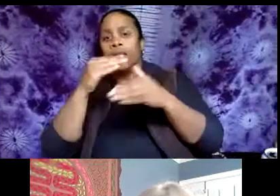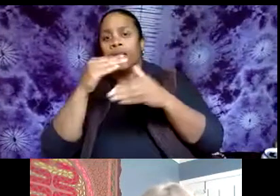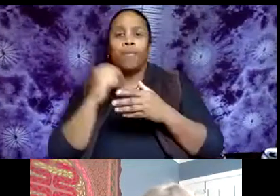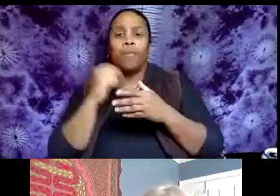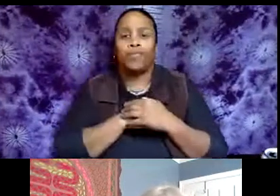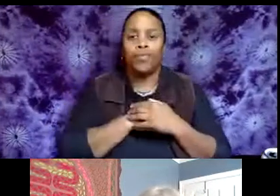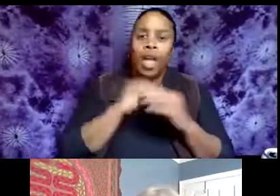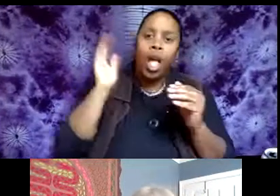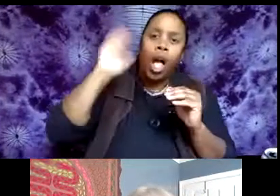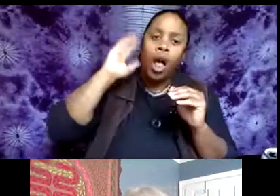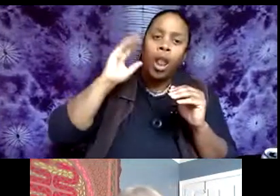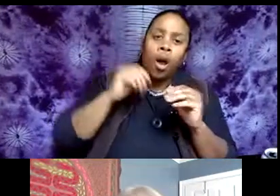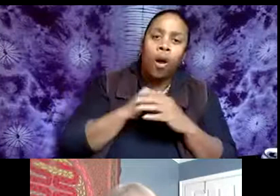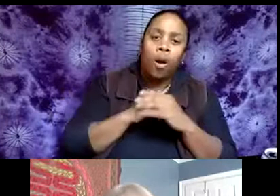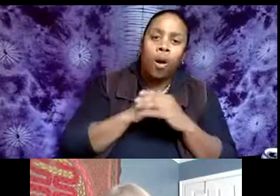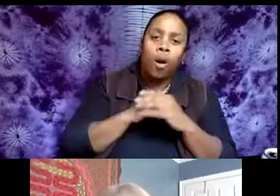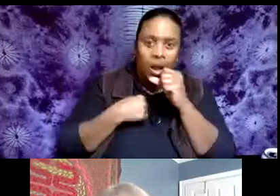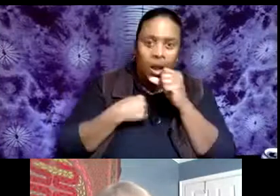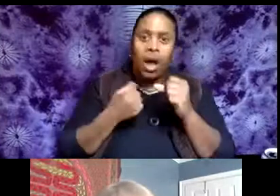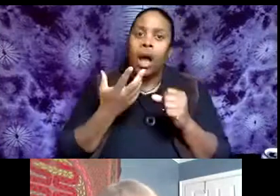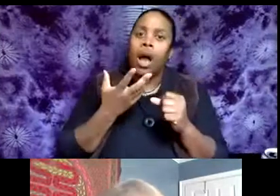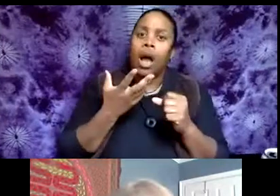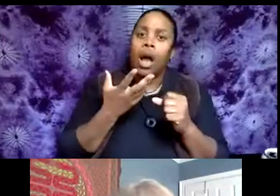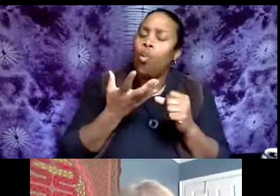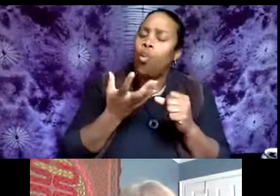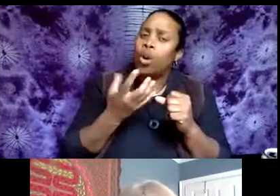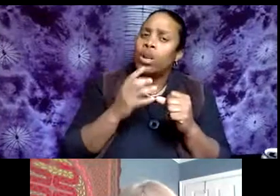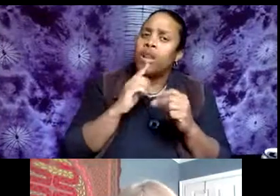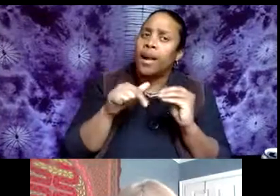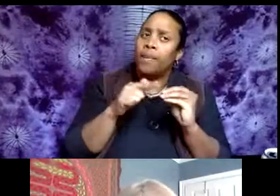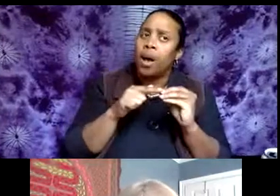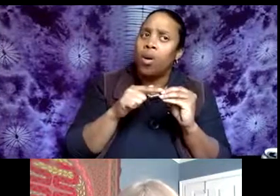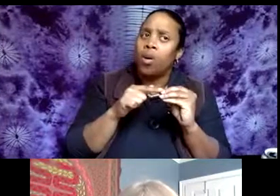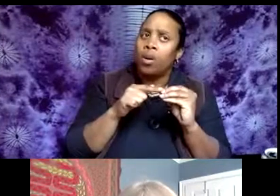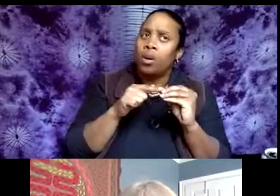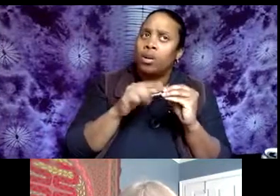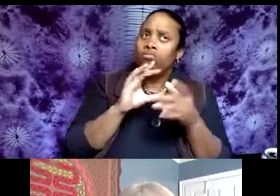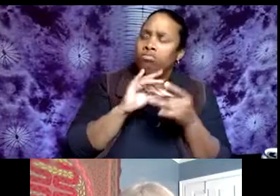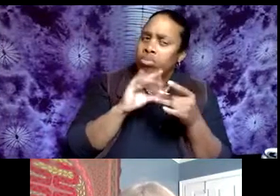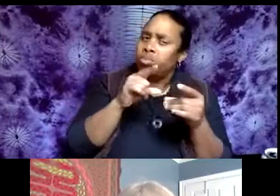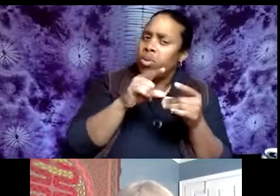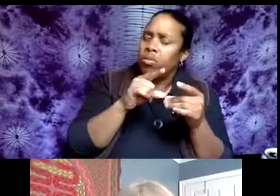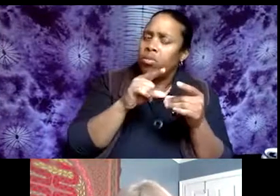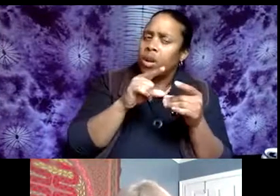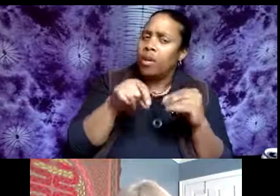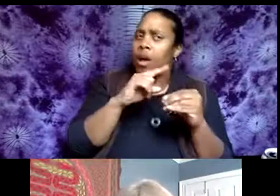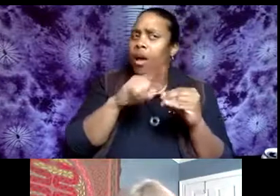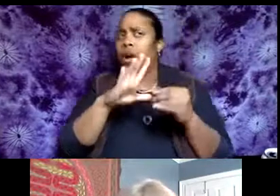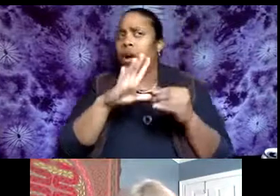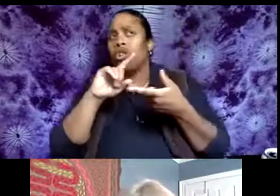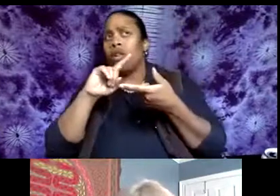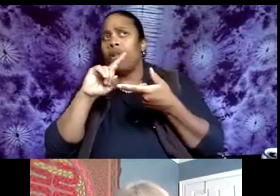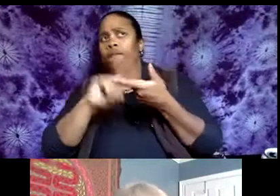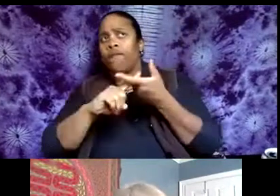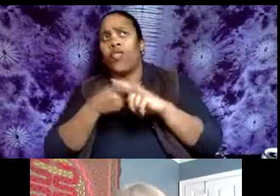Hi, Christina. I just wanted to speak to the piece where you were talking about your friends and everything going. Actually, hooray, good for